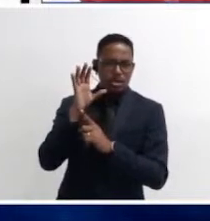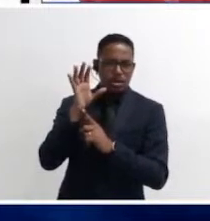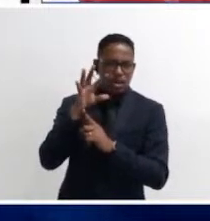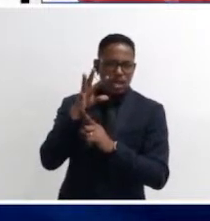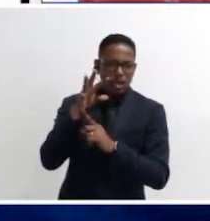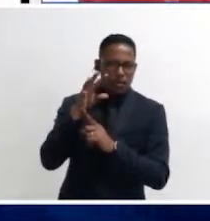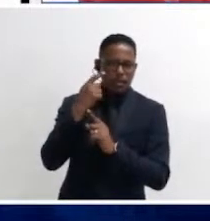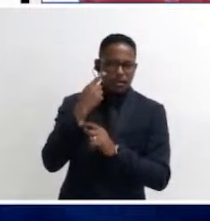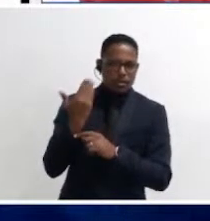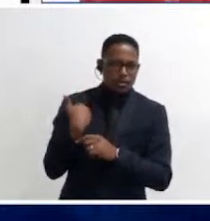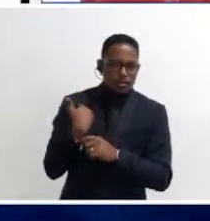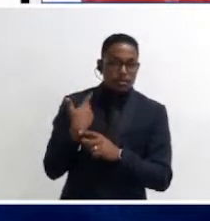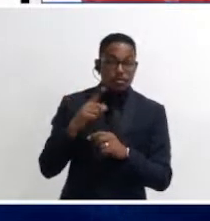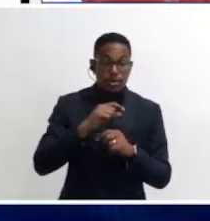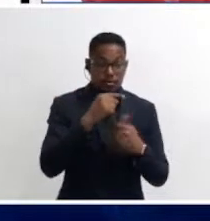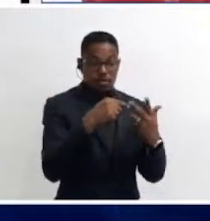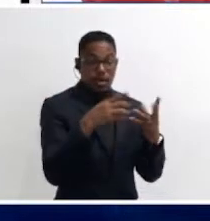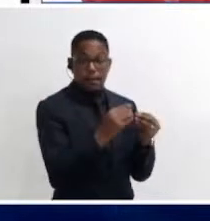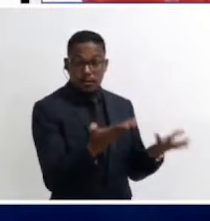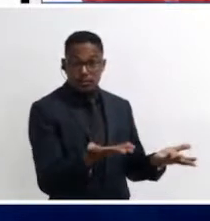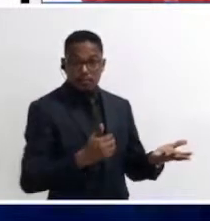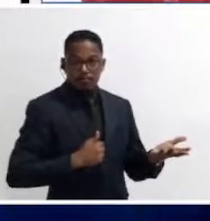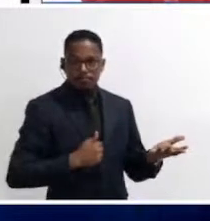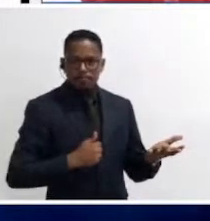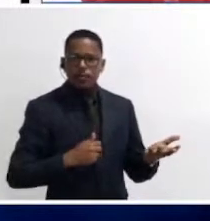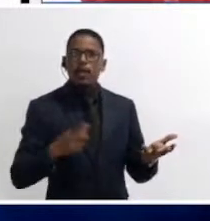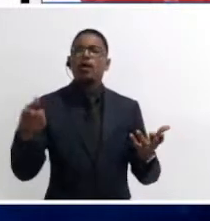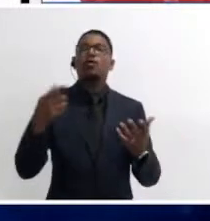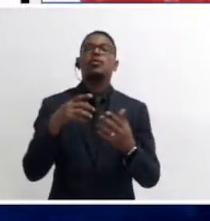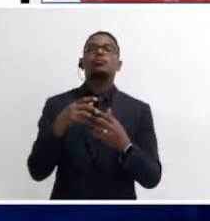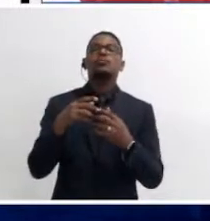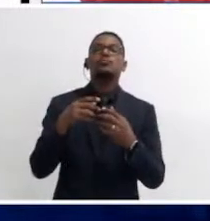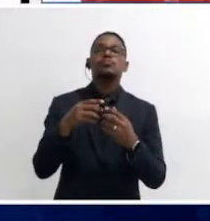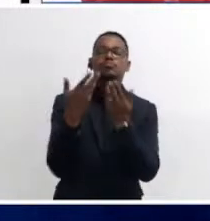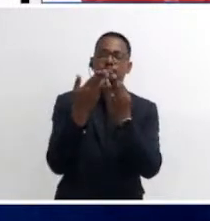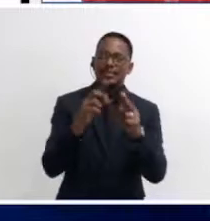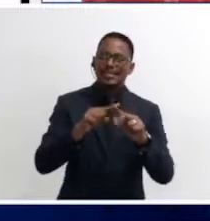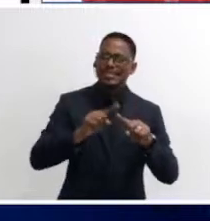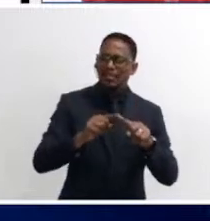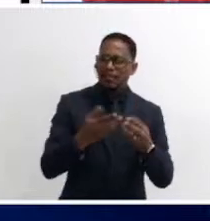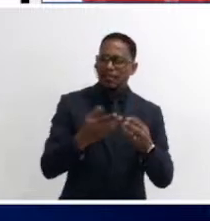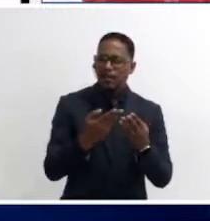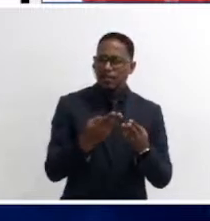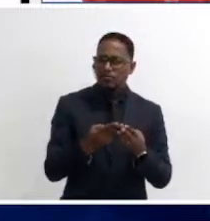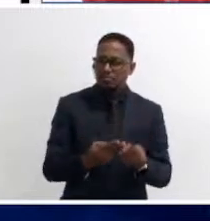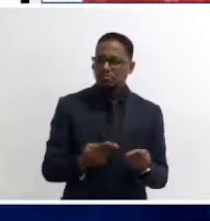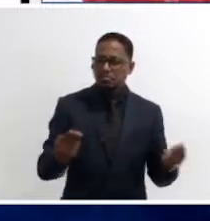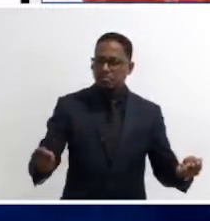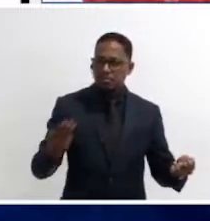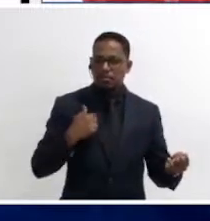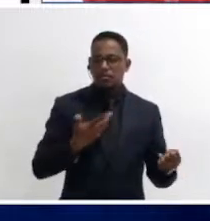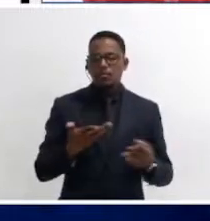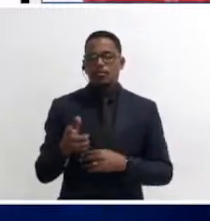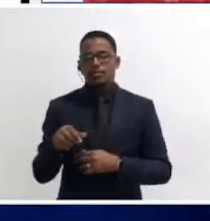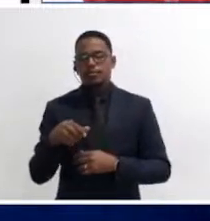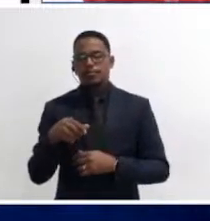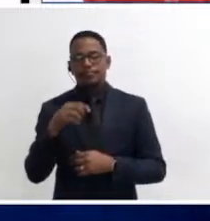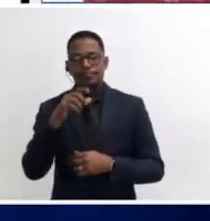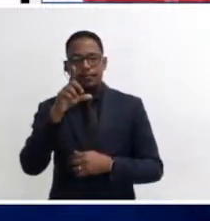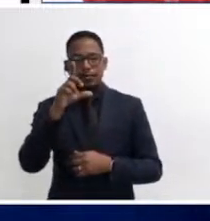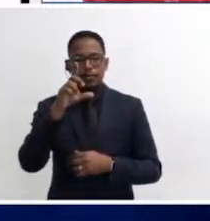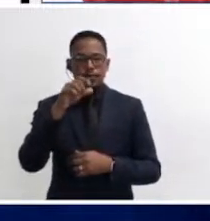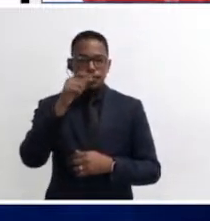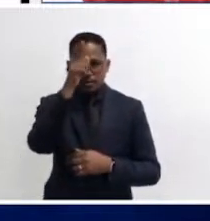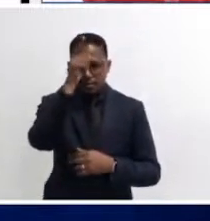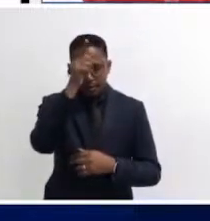then also kind of the device type. So you may have a memory or logic or analog, and then specialized devices